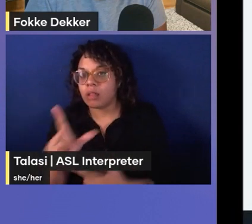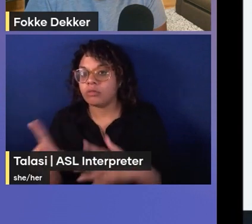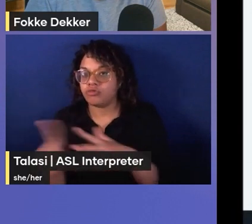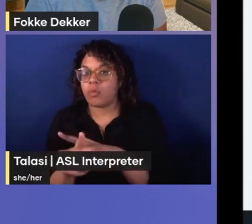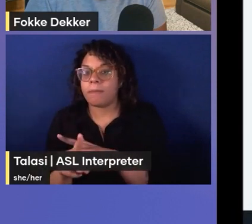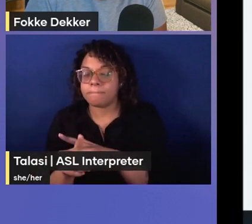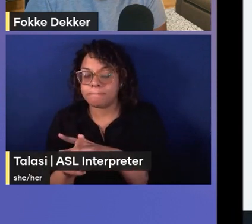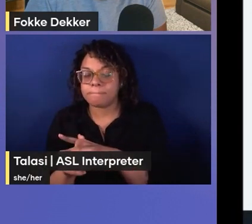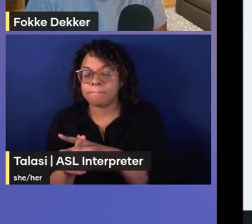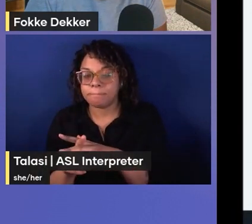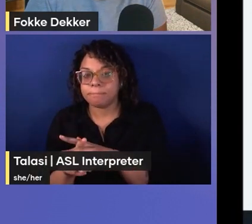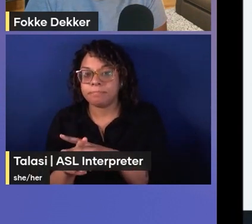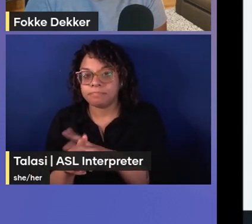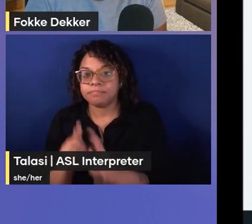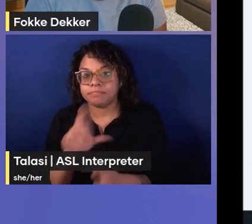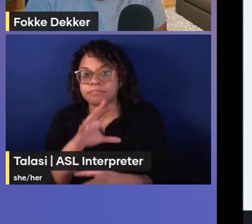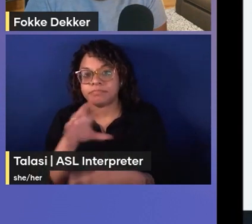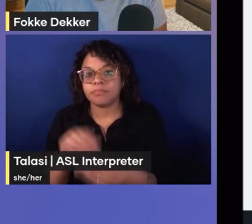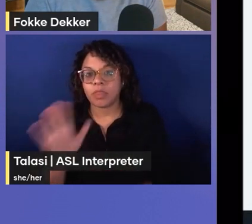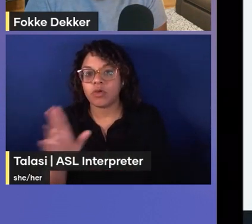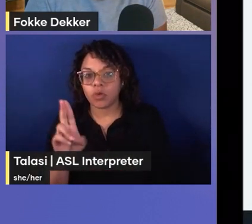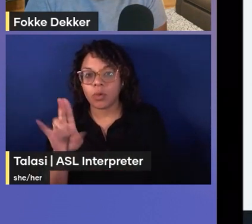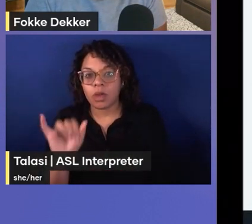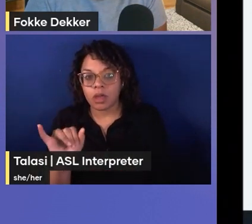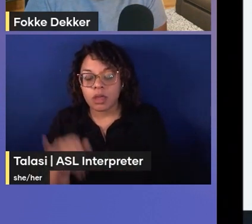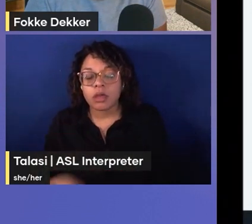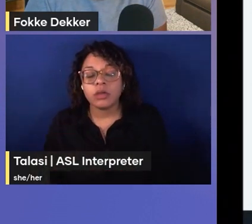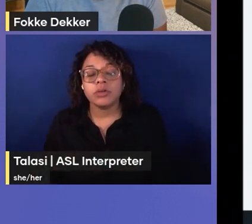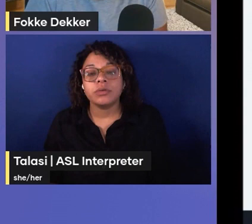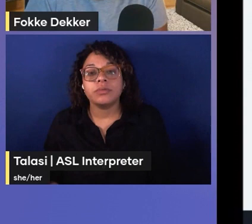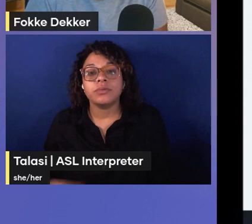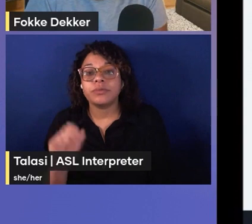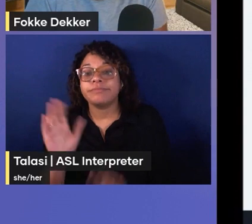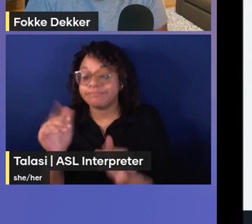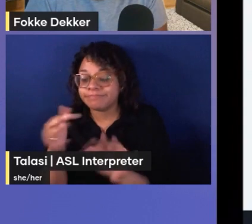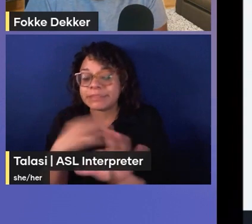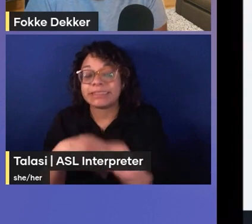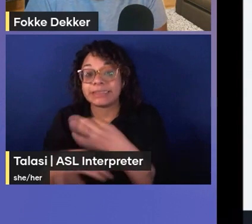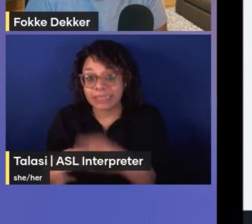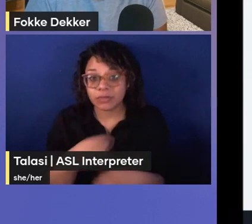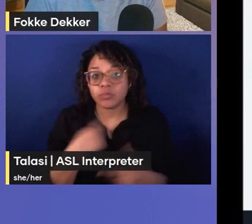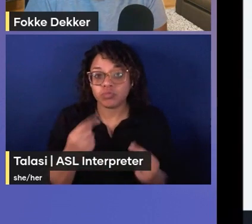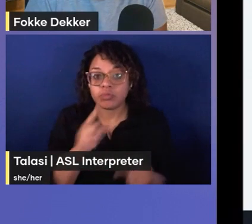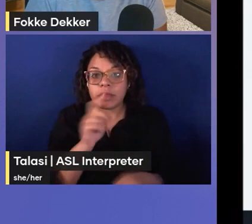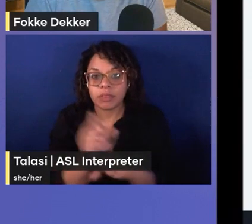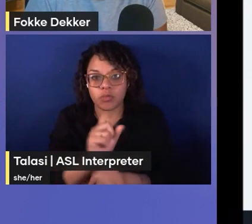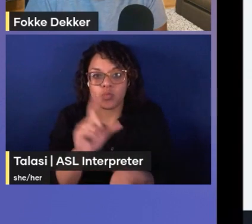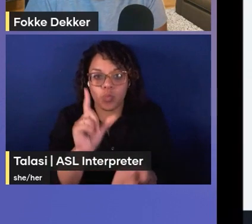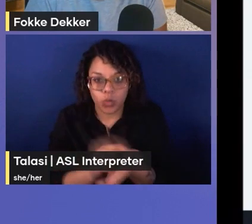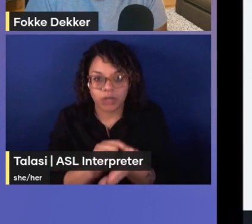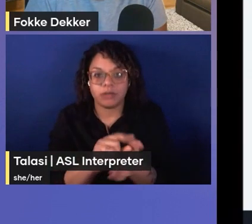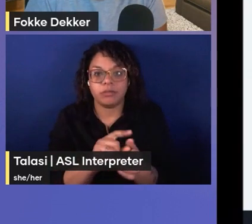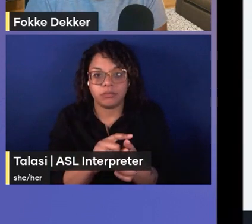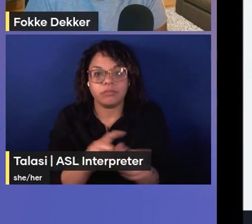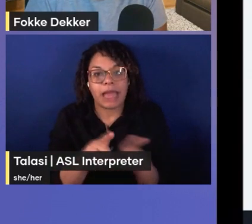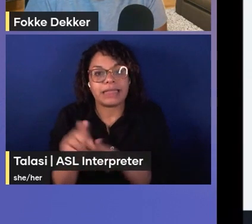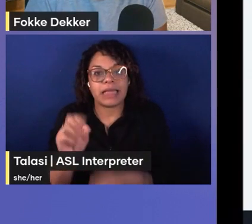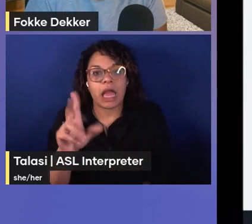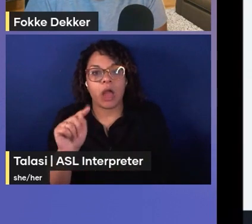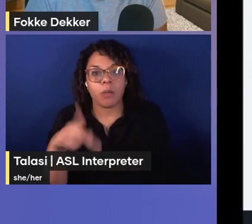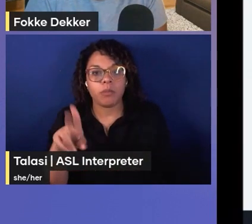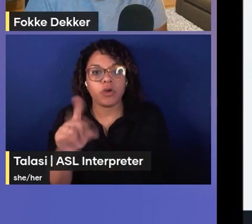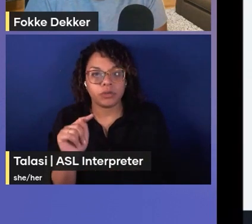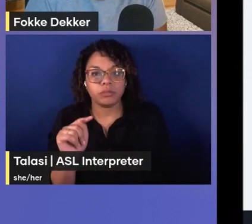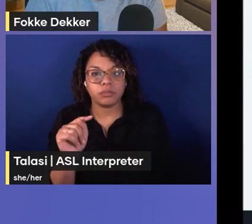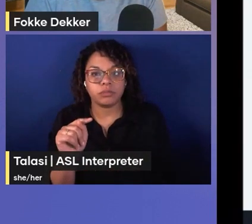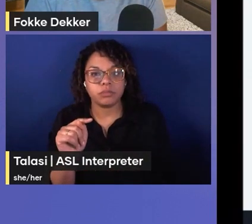the UI. And so what we've done instead is we've just literally printed it as an output of